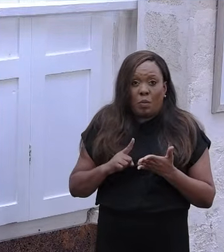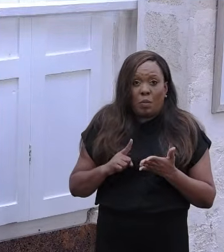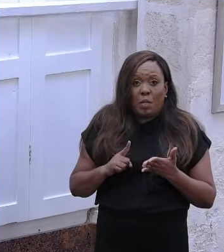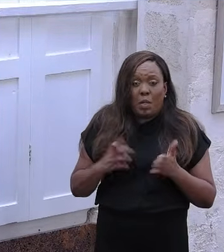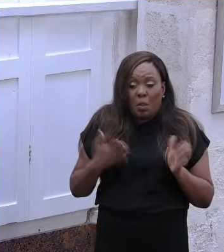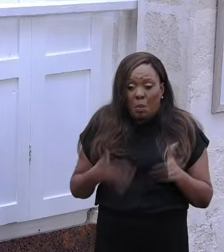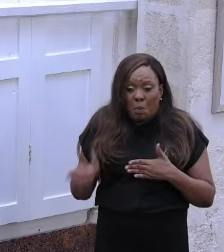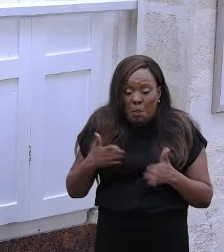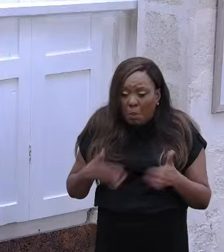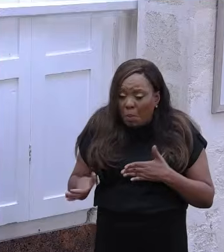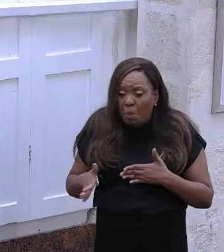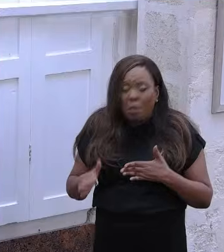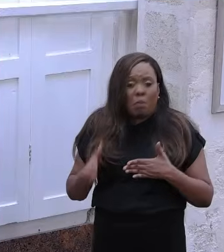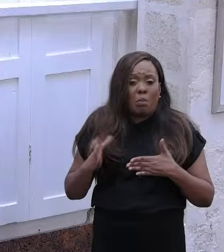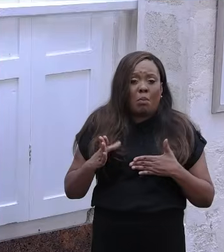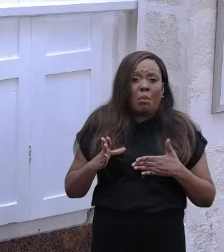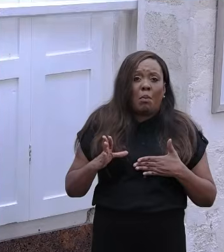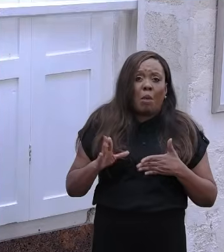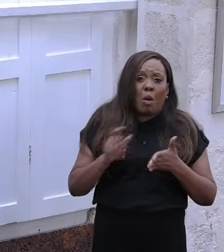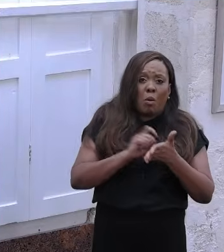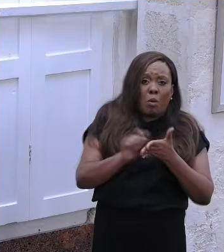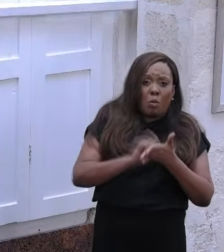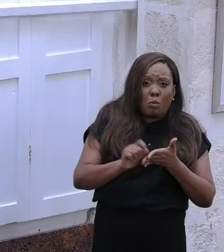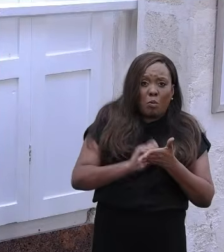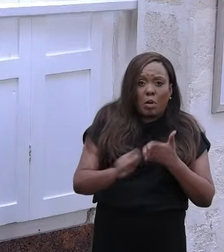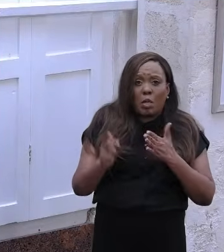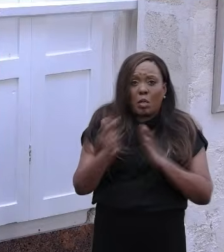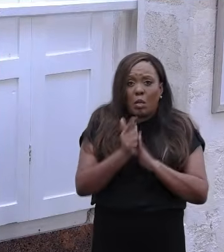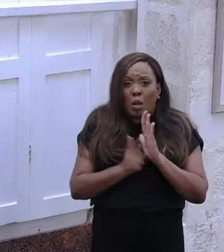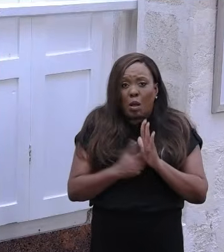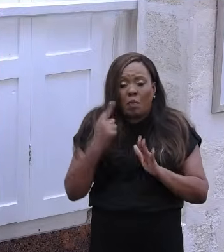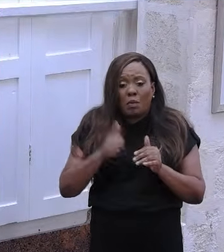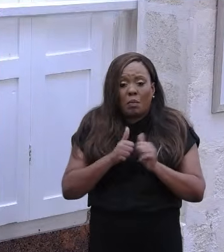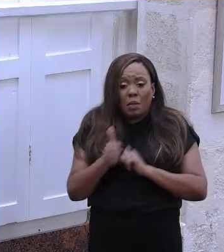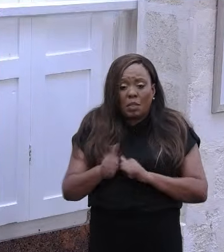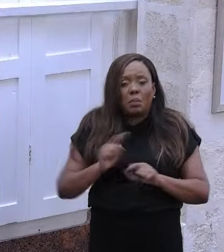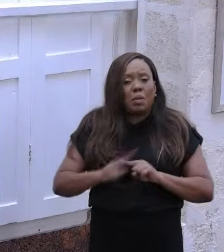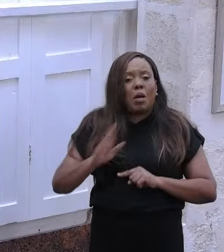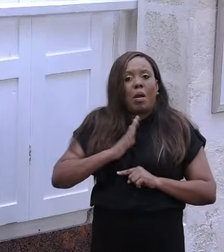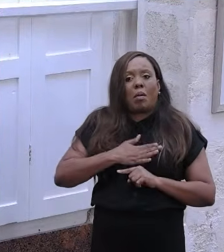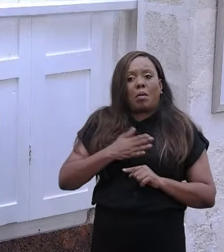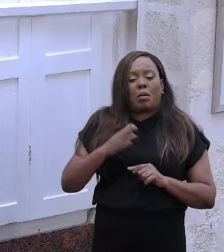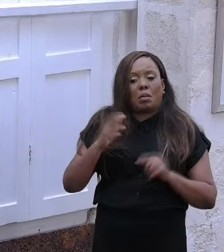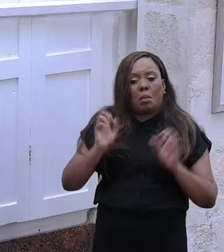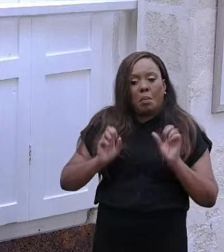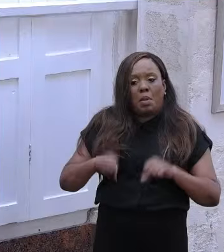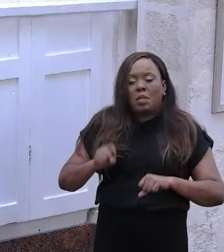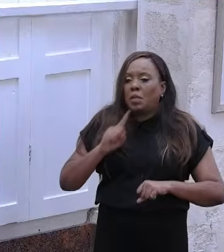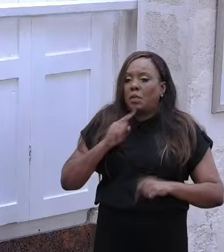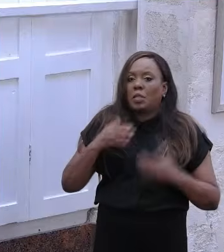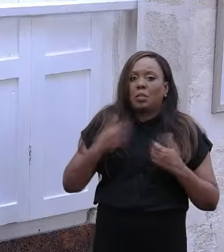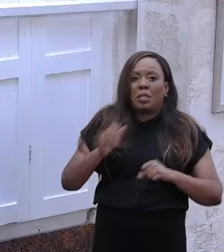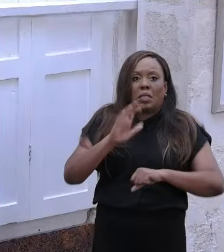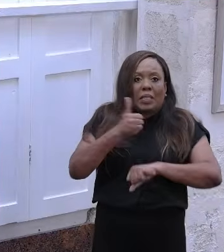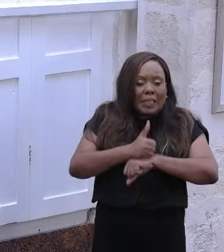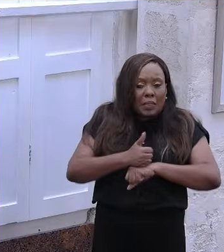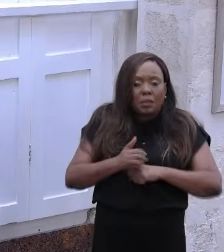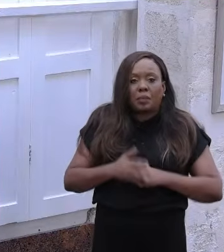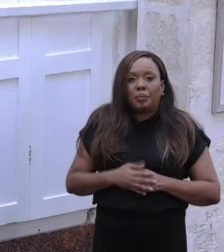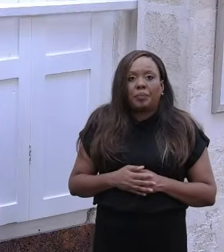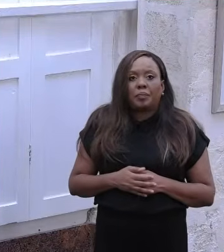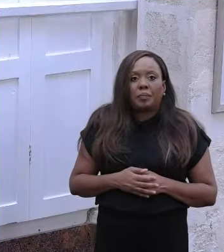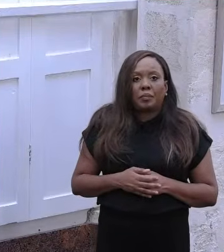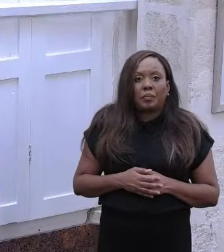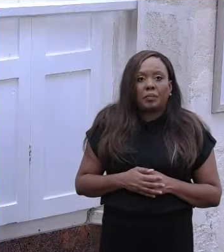that we separate the laws that we pass from our ability to implement it. I will say that I was not aware of